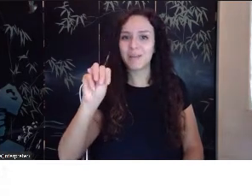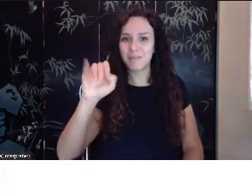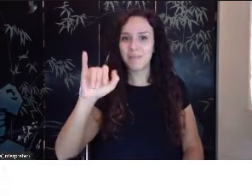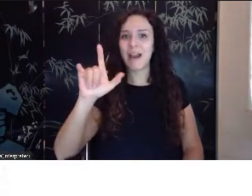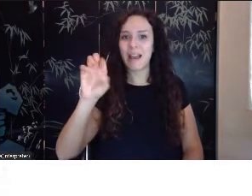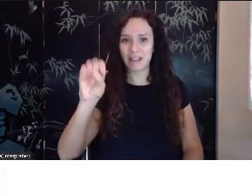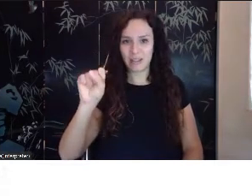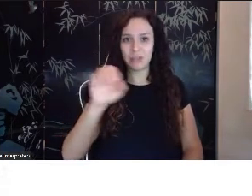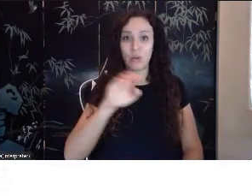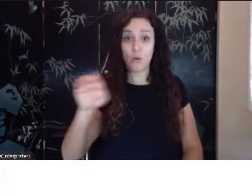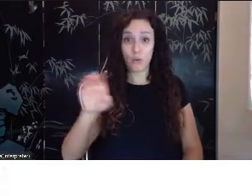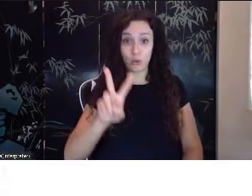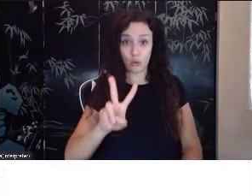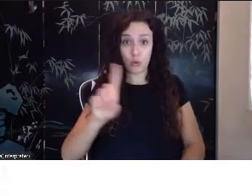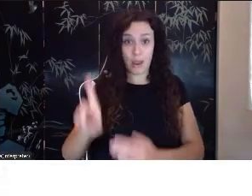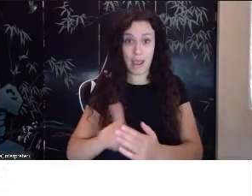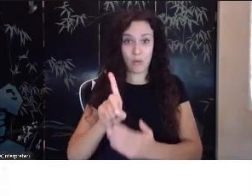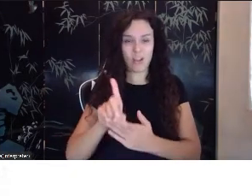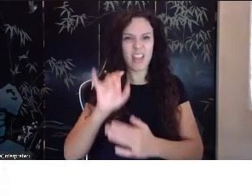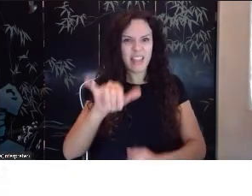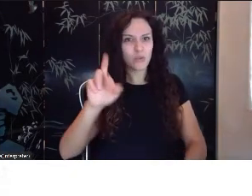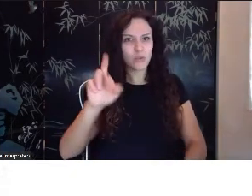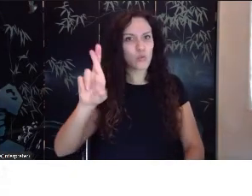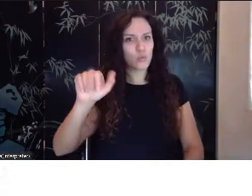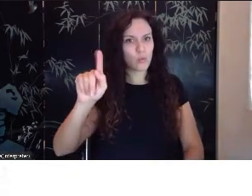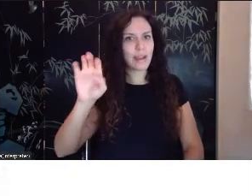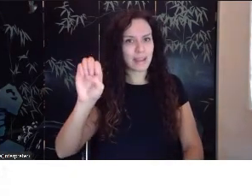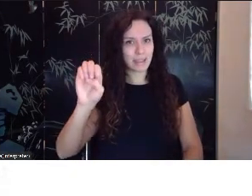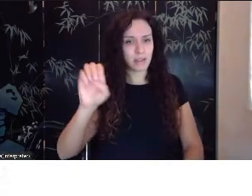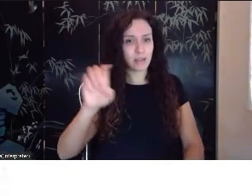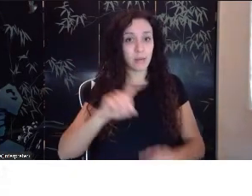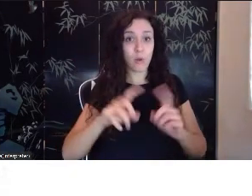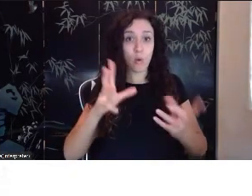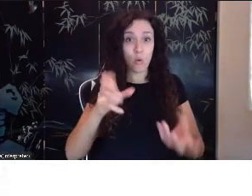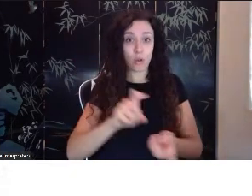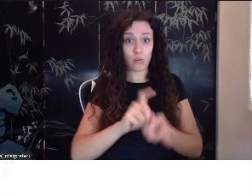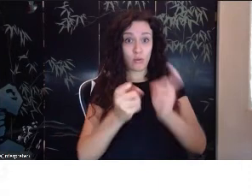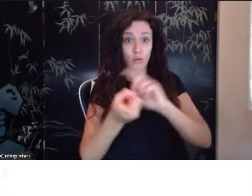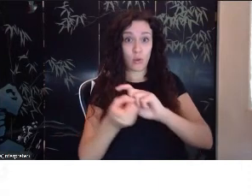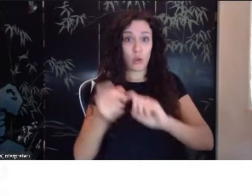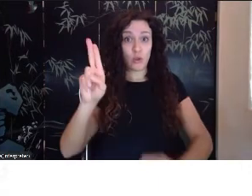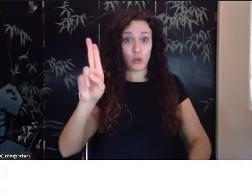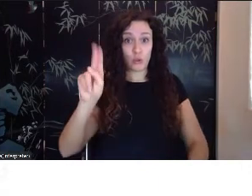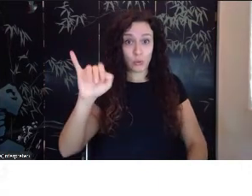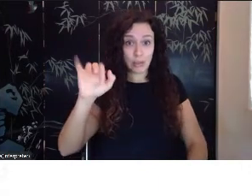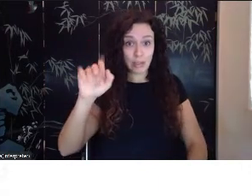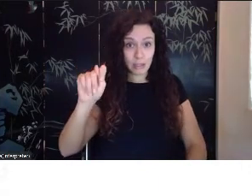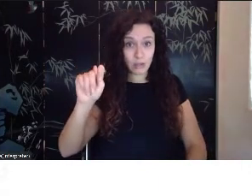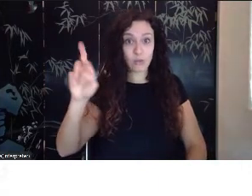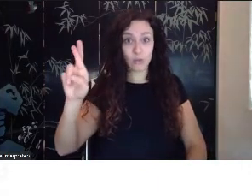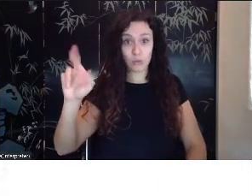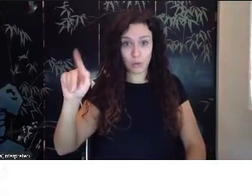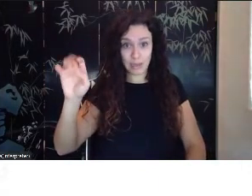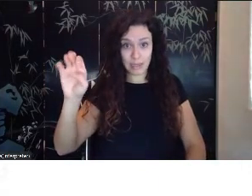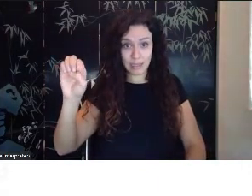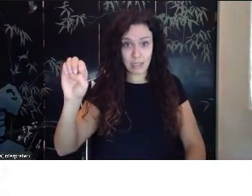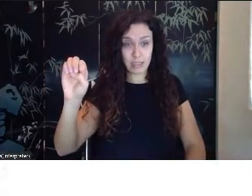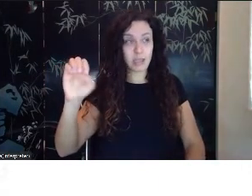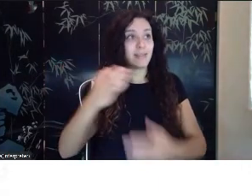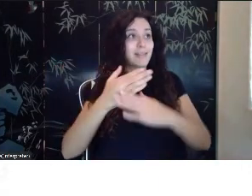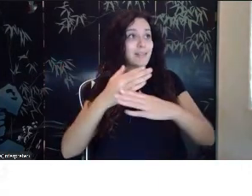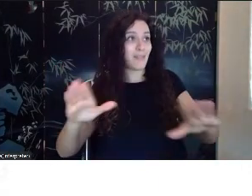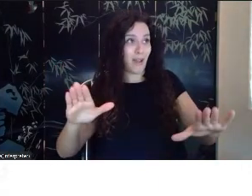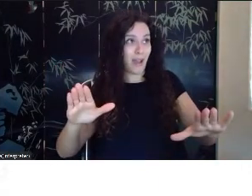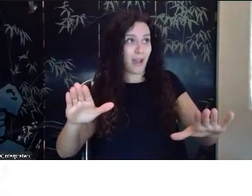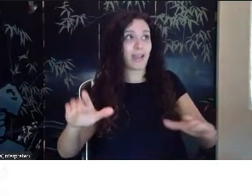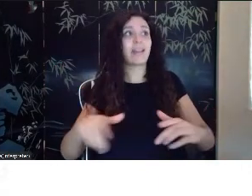that is my rate. But if I want to convert that to a unit rate, I can divide by that denominator and I get 60